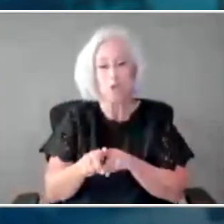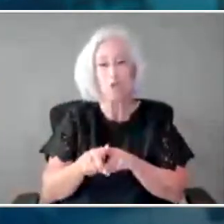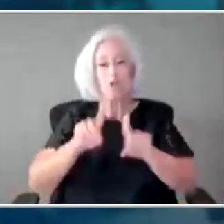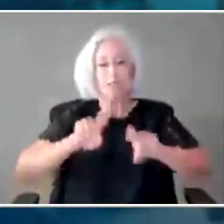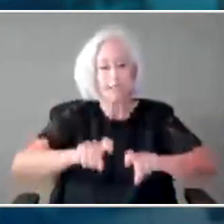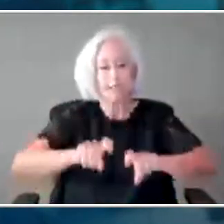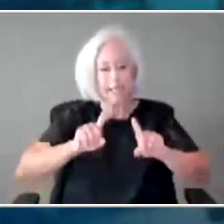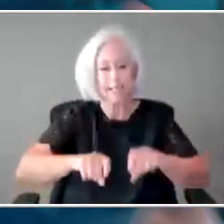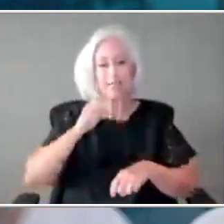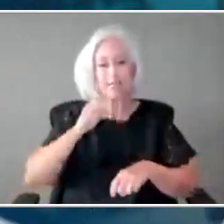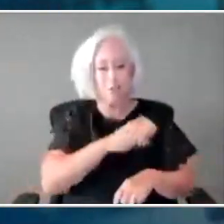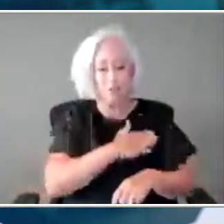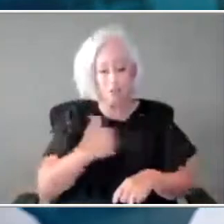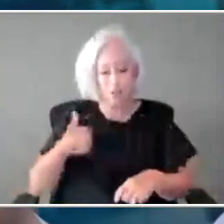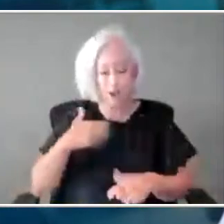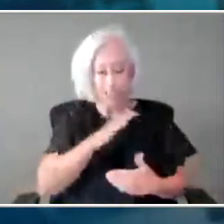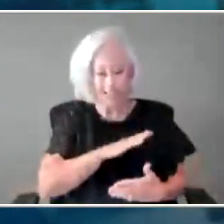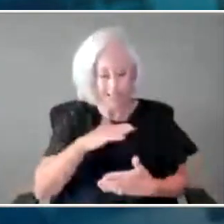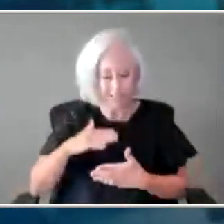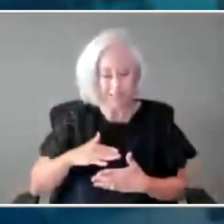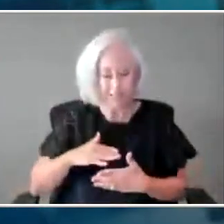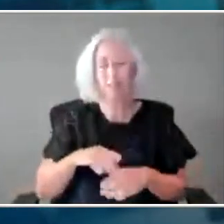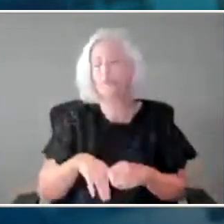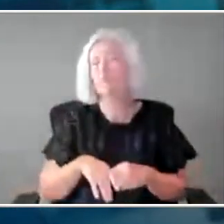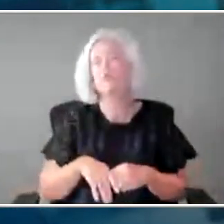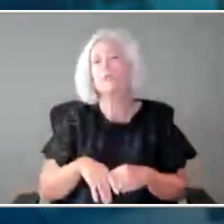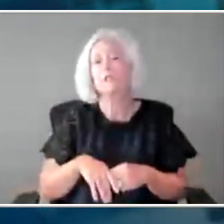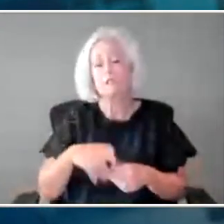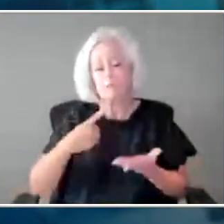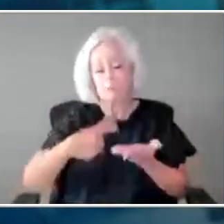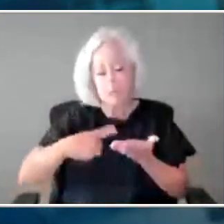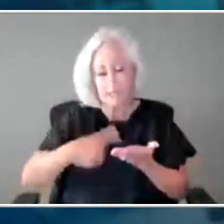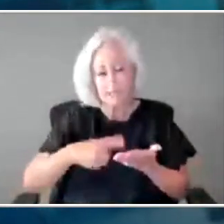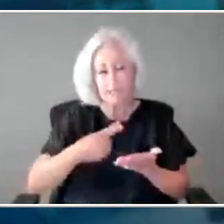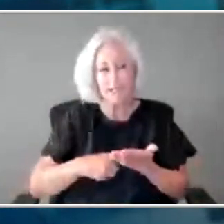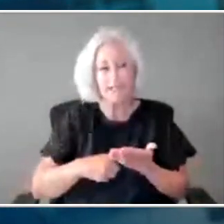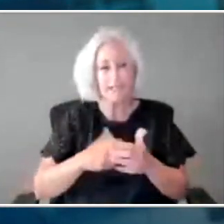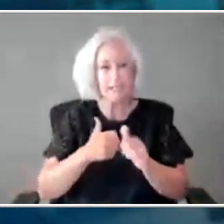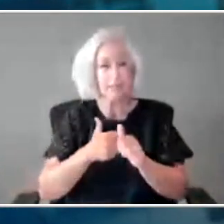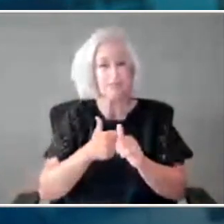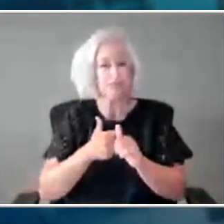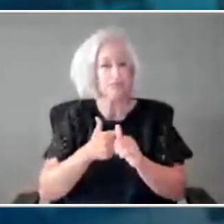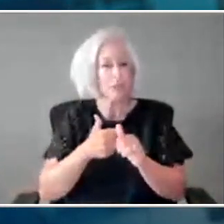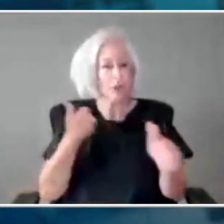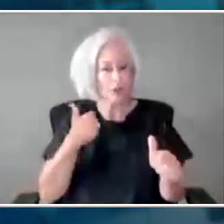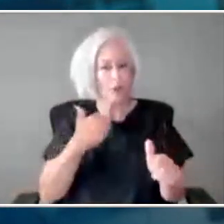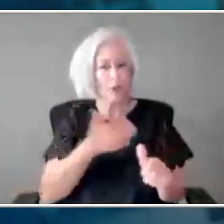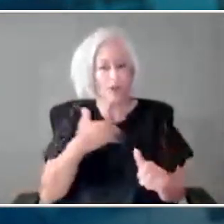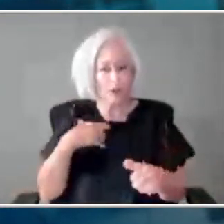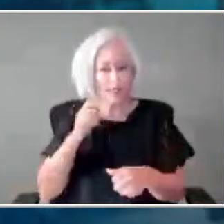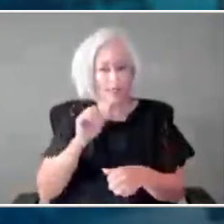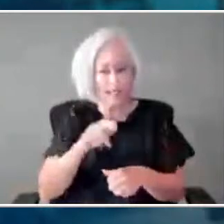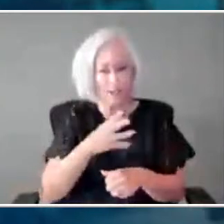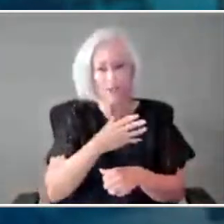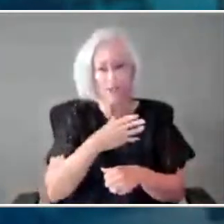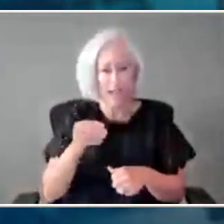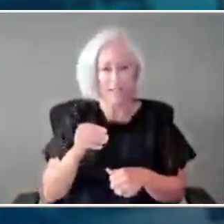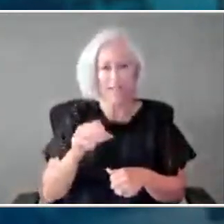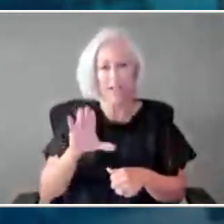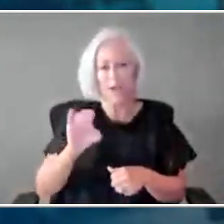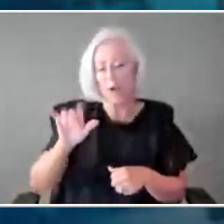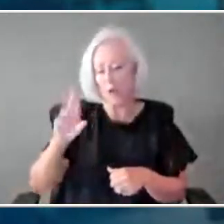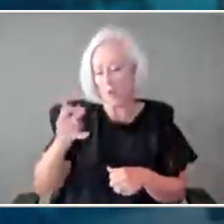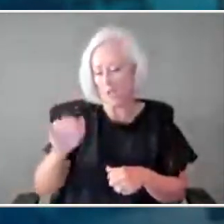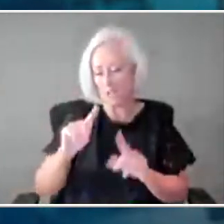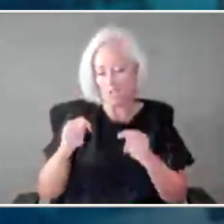cancer and discussing, you know, prevention for breast cancer in the future. With our colorectal team, or with our breast cancer team as